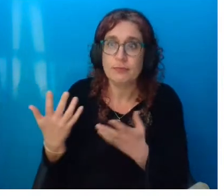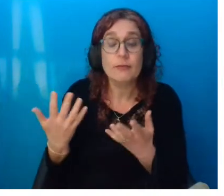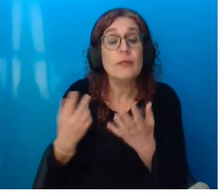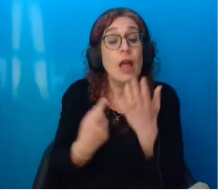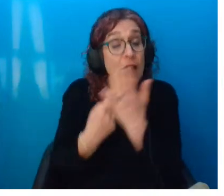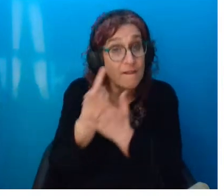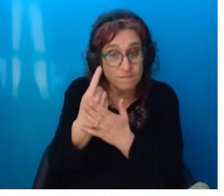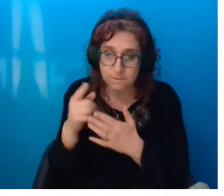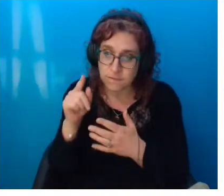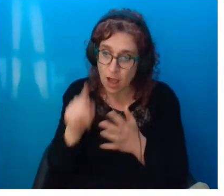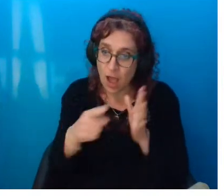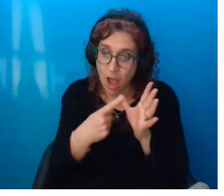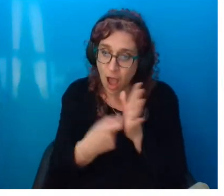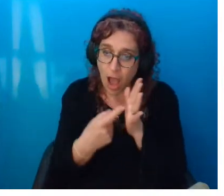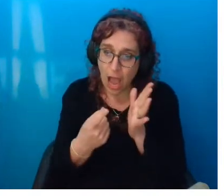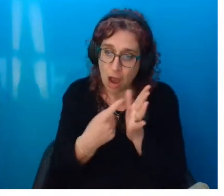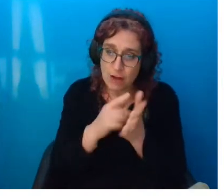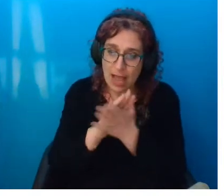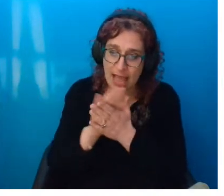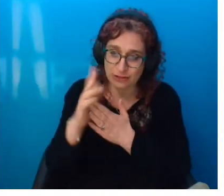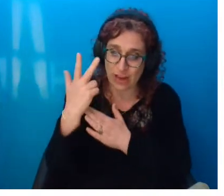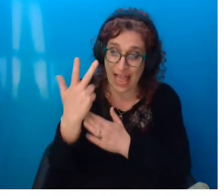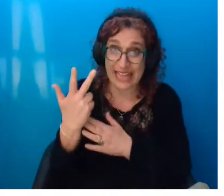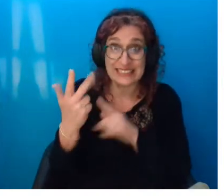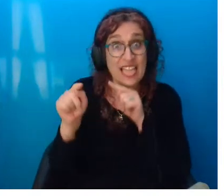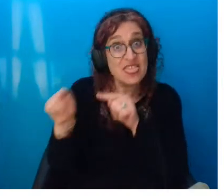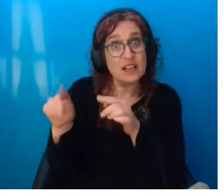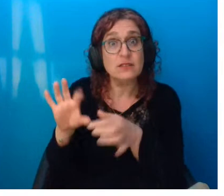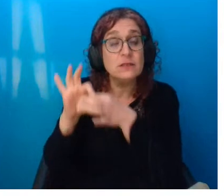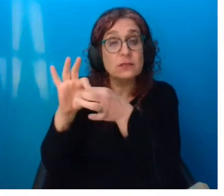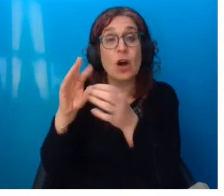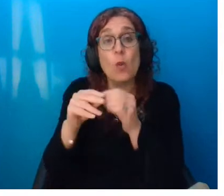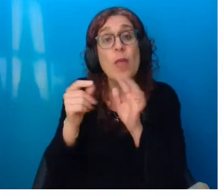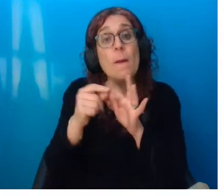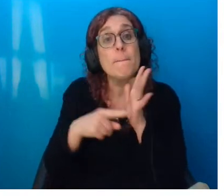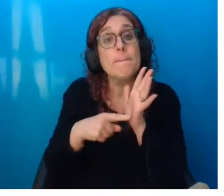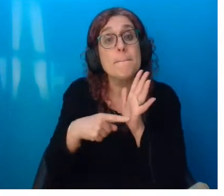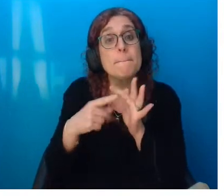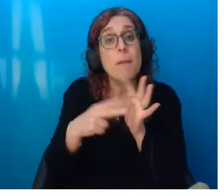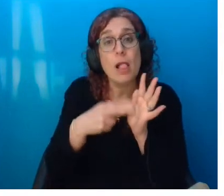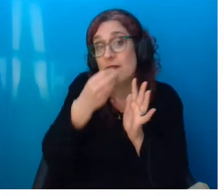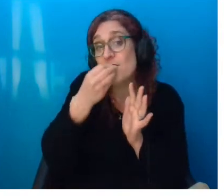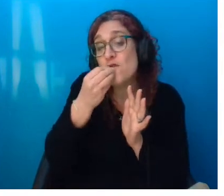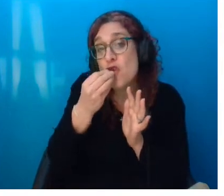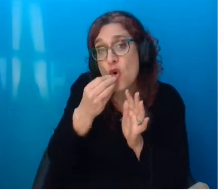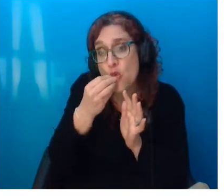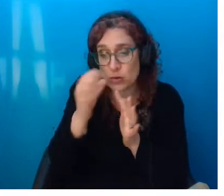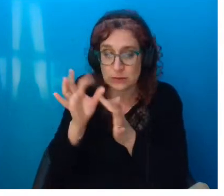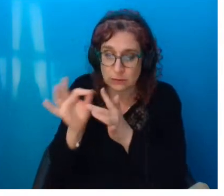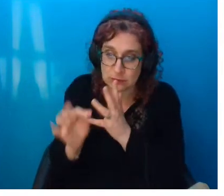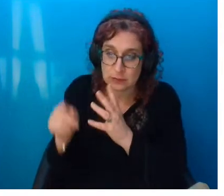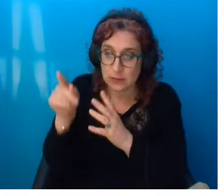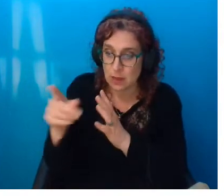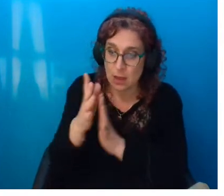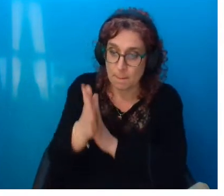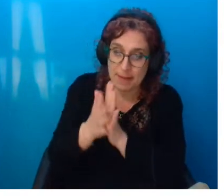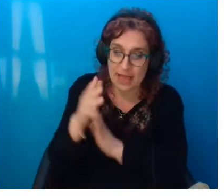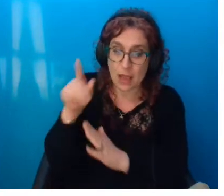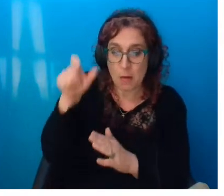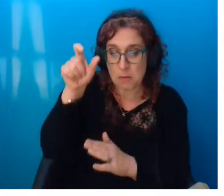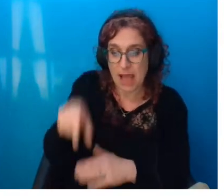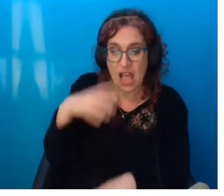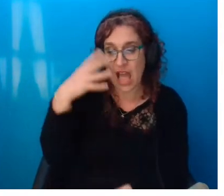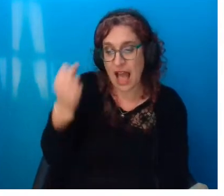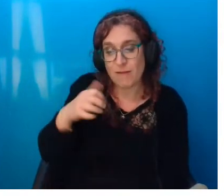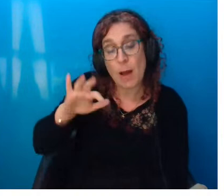maps across to the pollen food syndrome. So if it's only ARA H8 positive, these patients have mild peanut